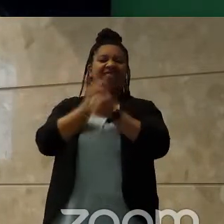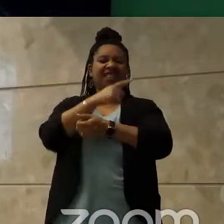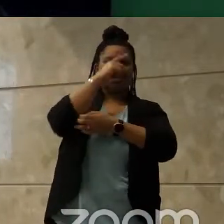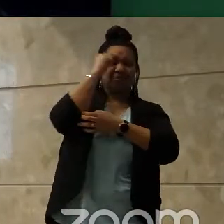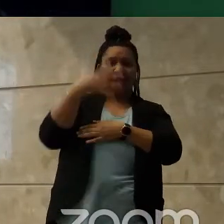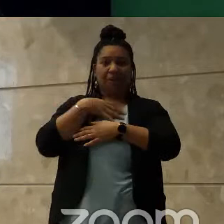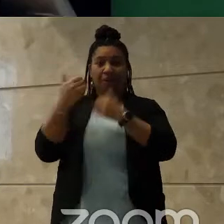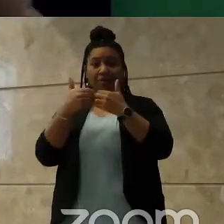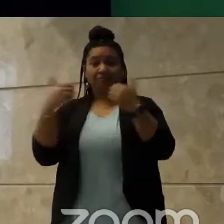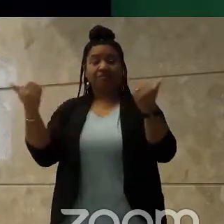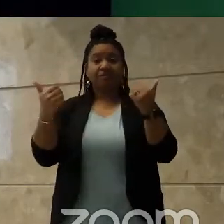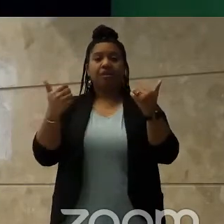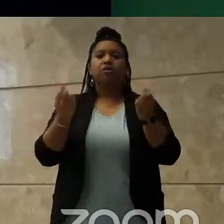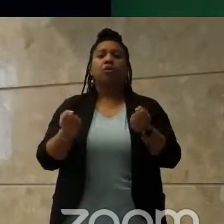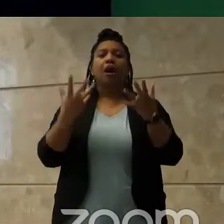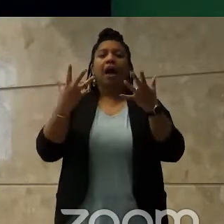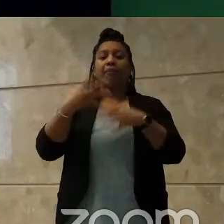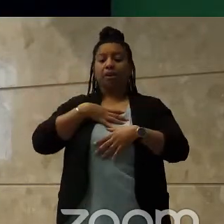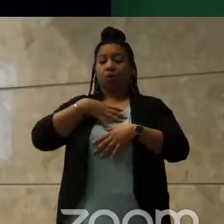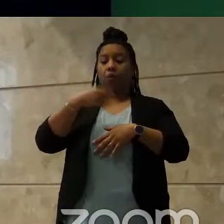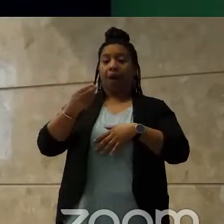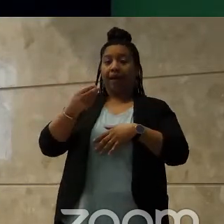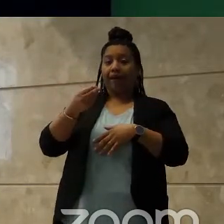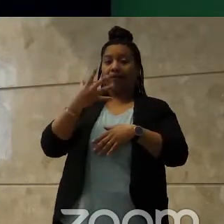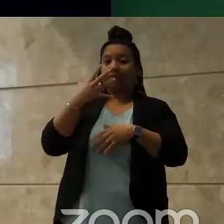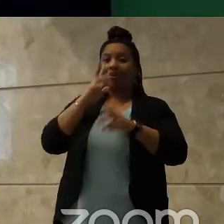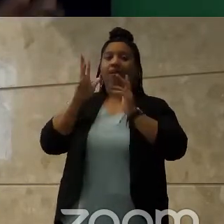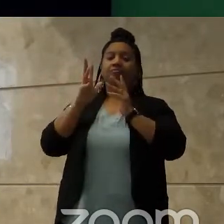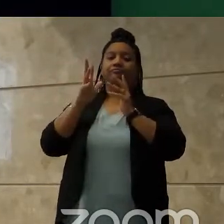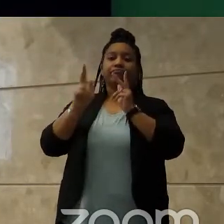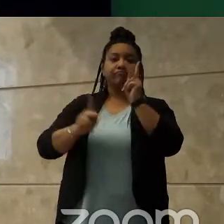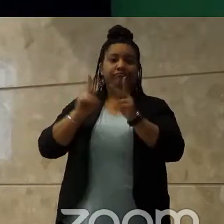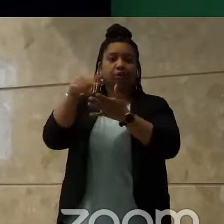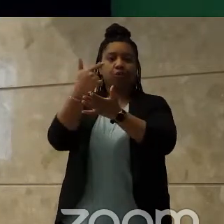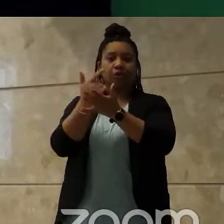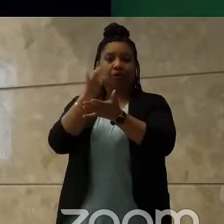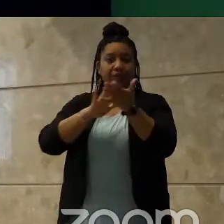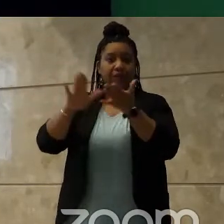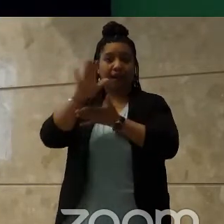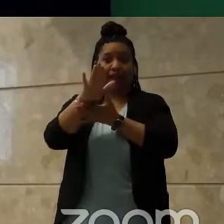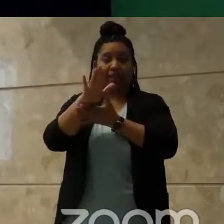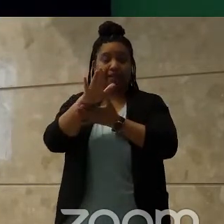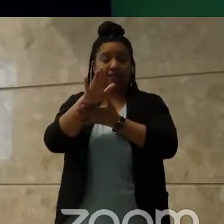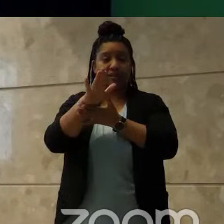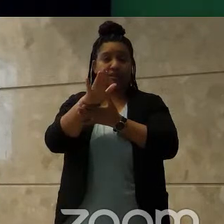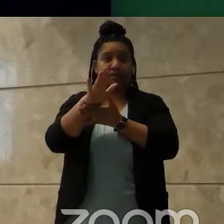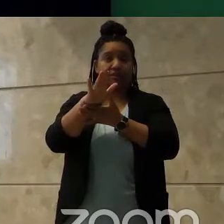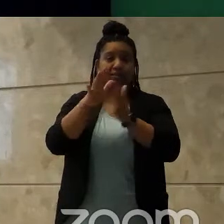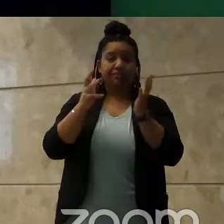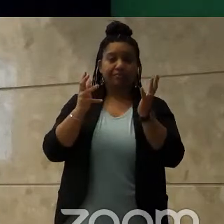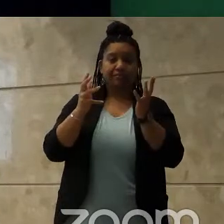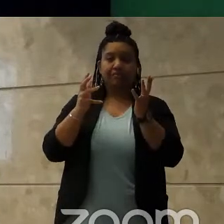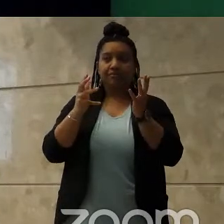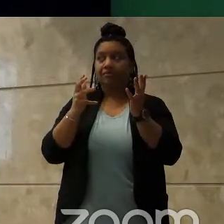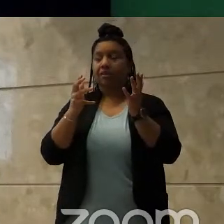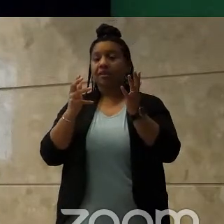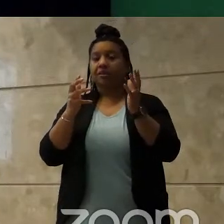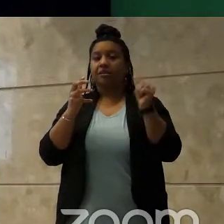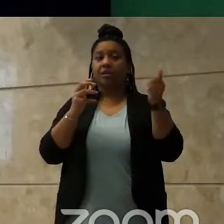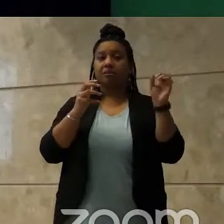Americans, white Americans, have graduated from college? What do you think? If 10% overall, nice math problem, folks. What percent of white